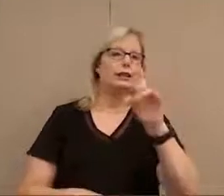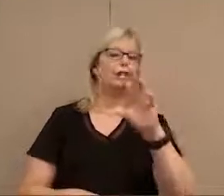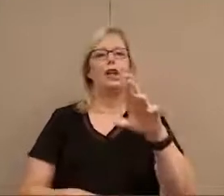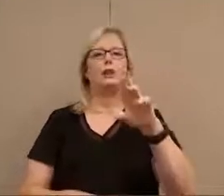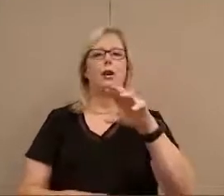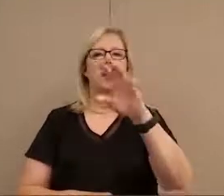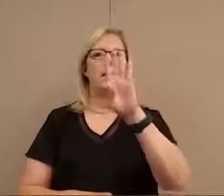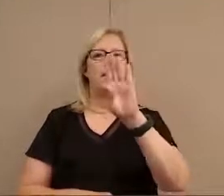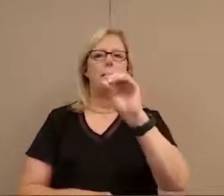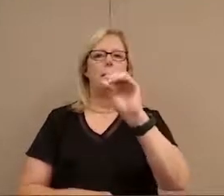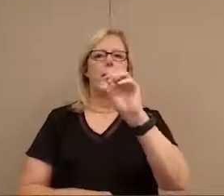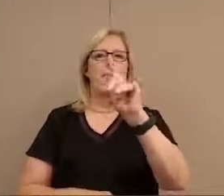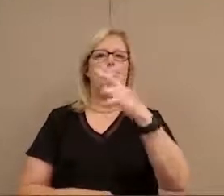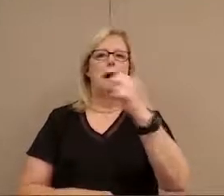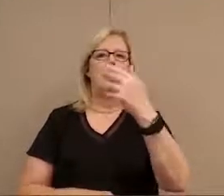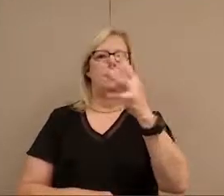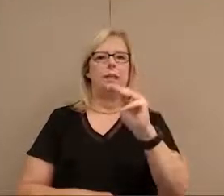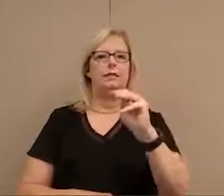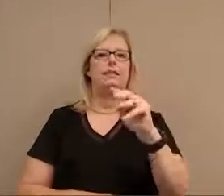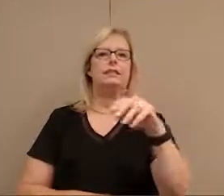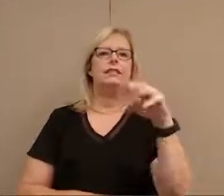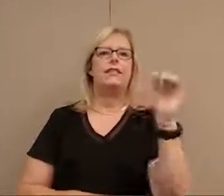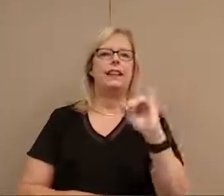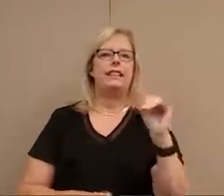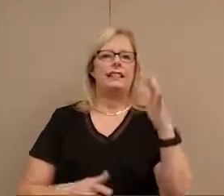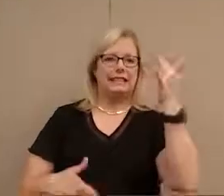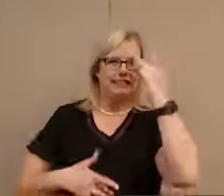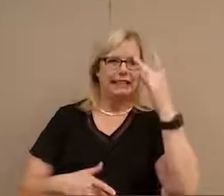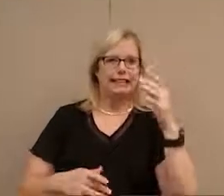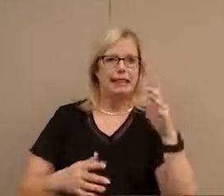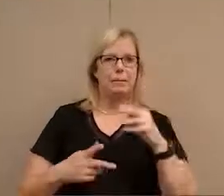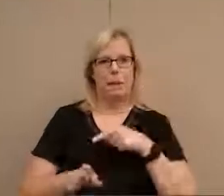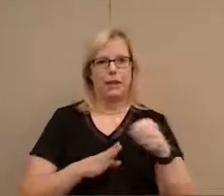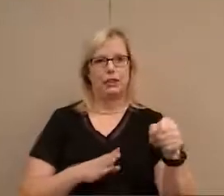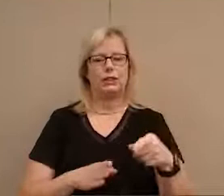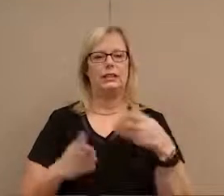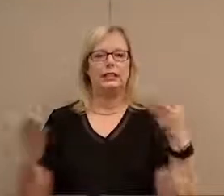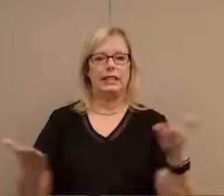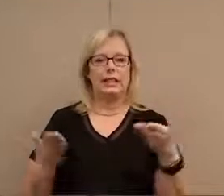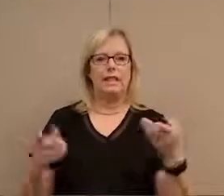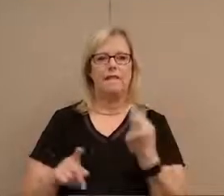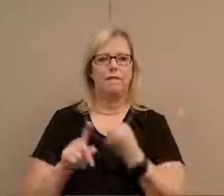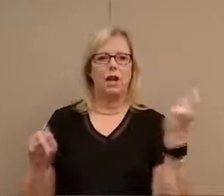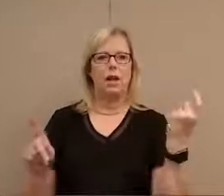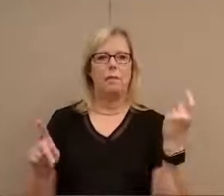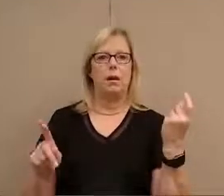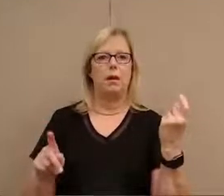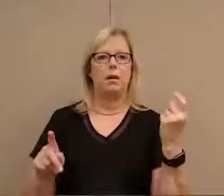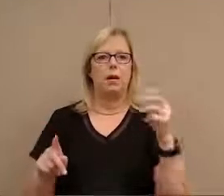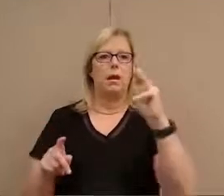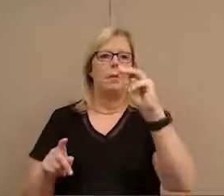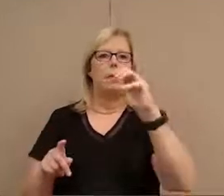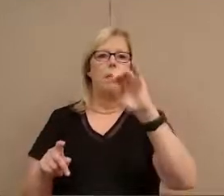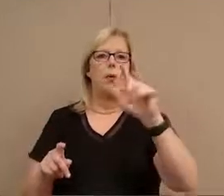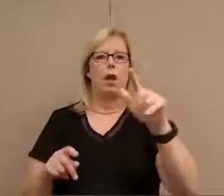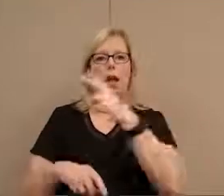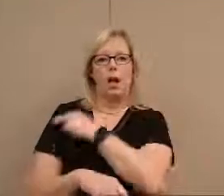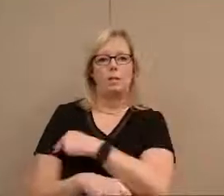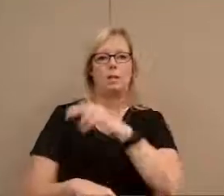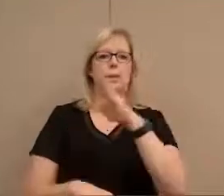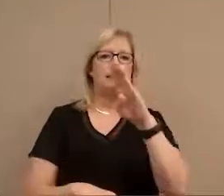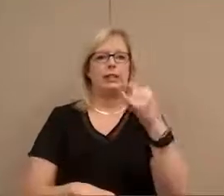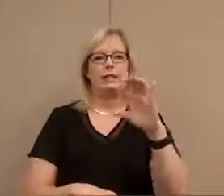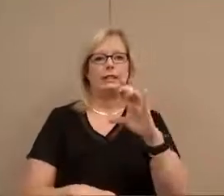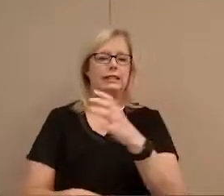Omer Bodeman, infectious disease specialist, who is here from Memorial Hospital,